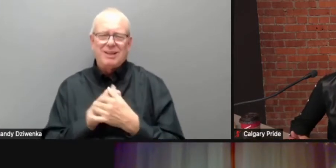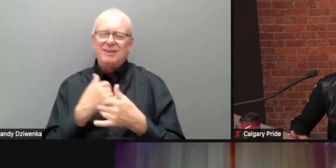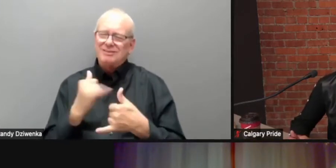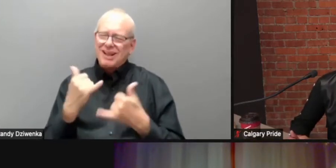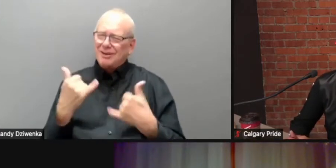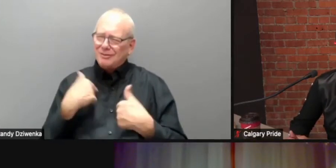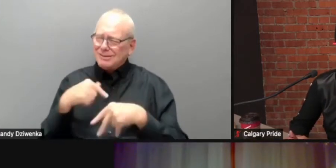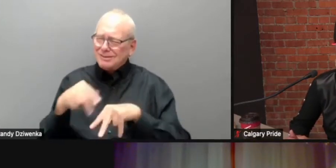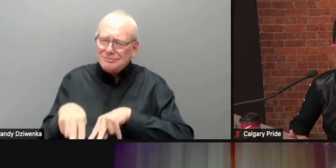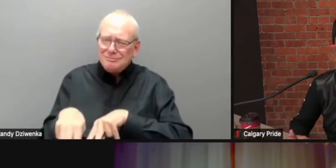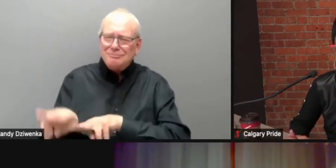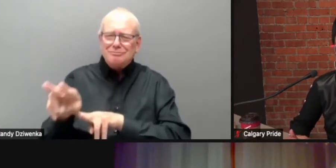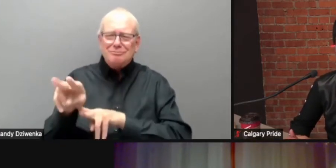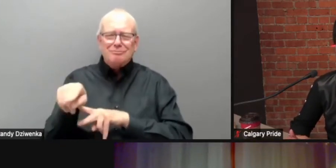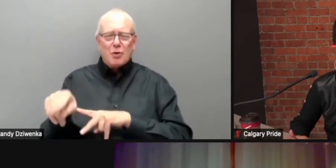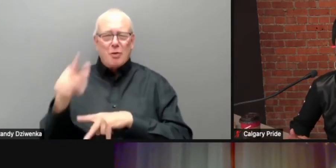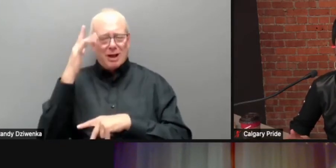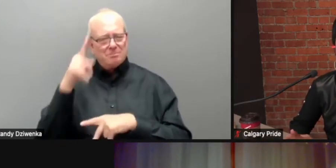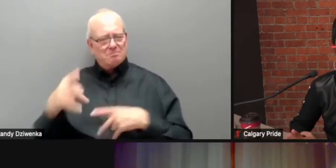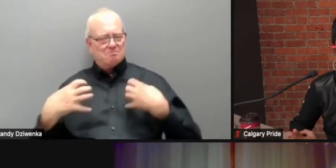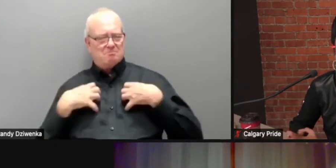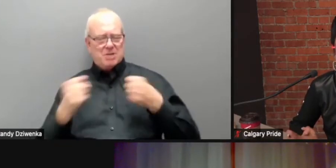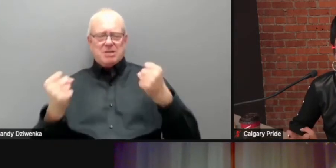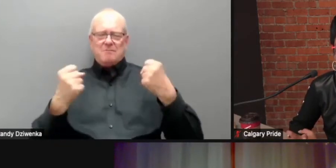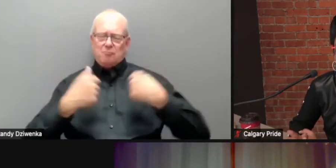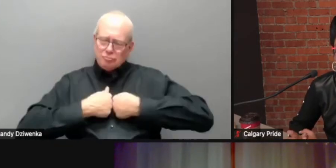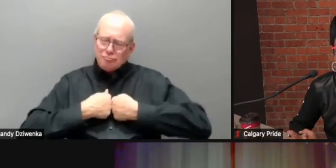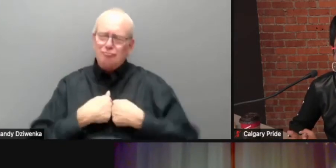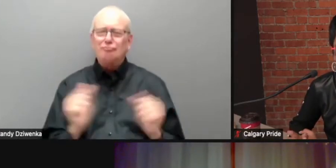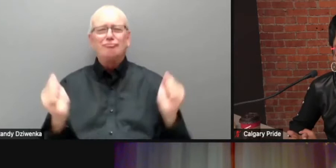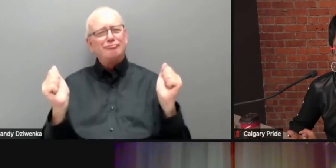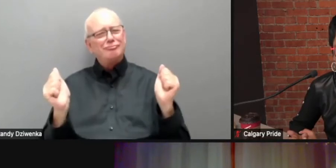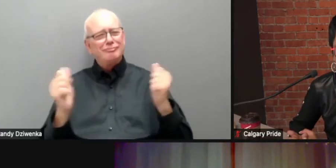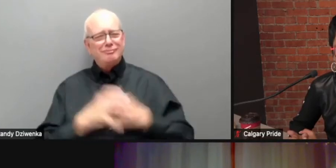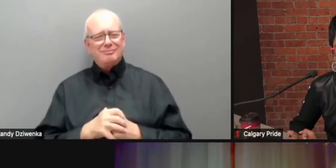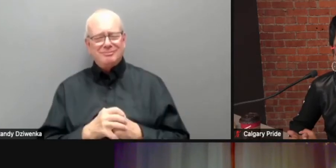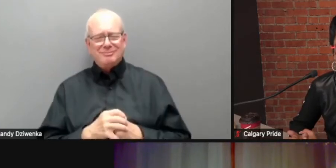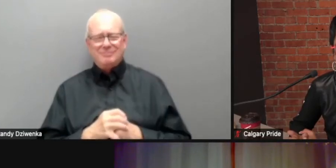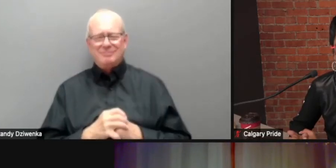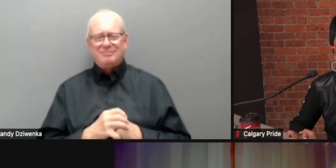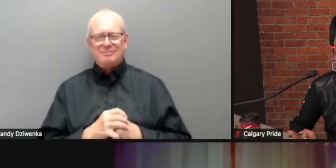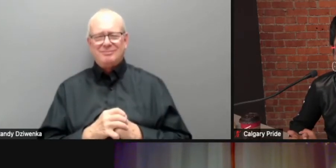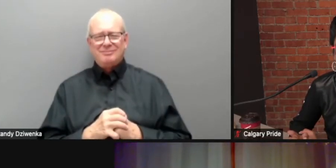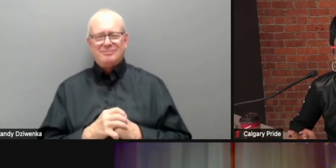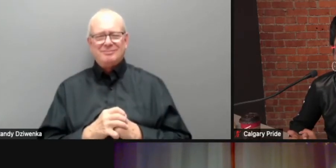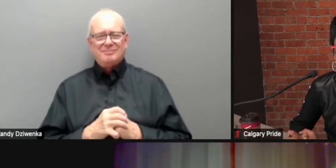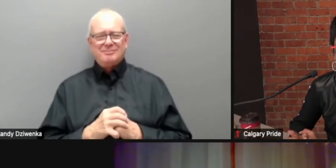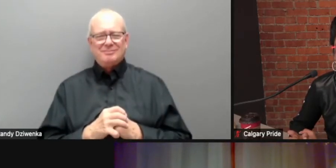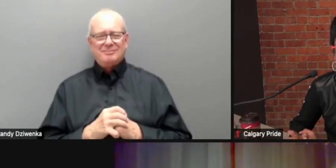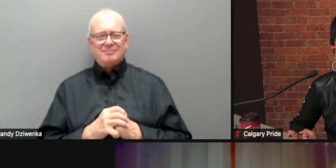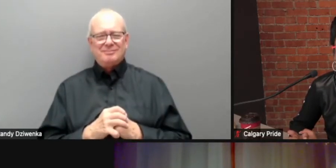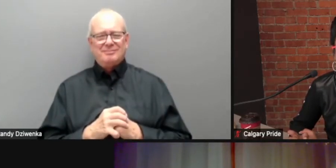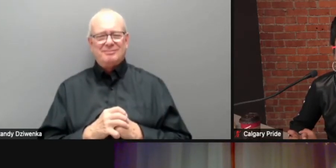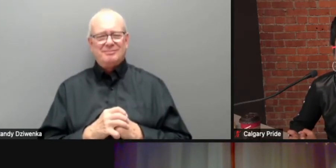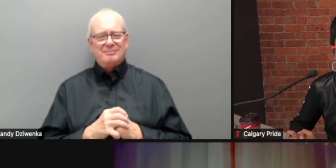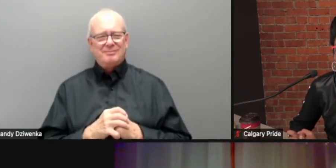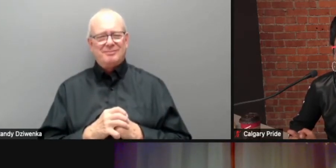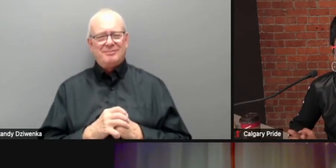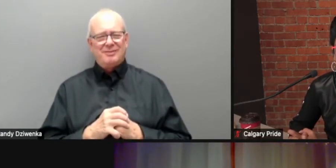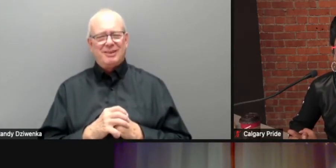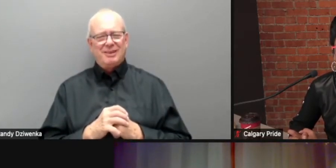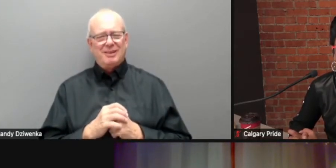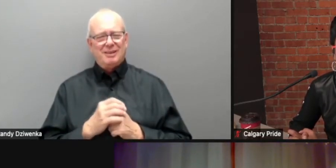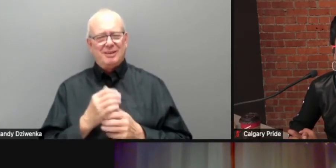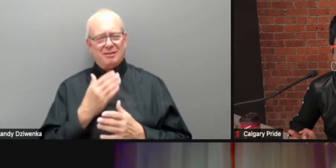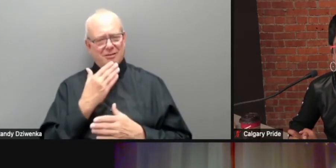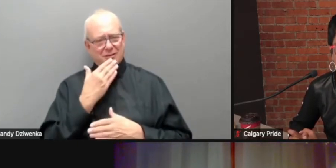And that question that you've just posed is such a powerful and profound question. When he